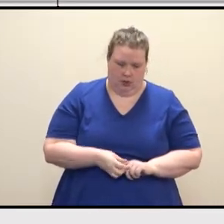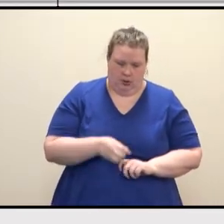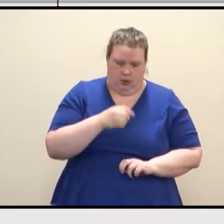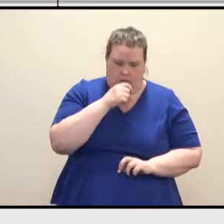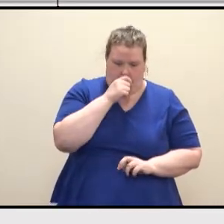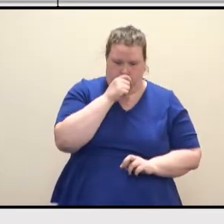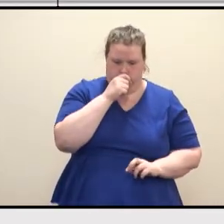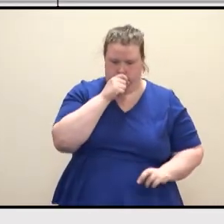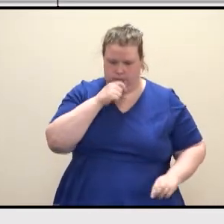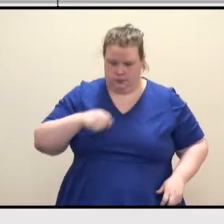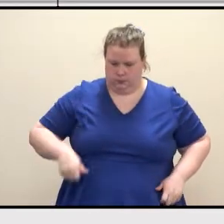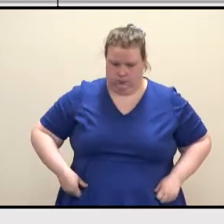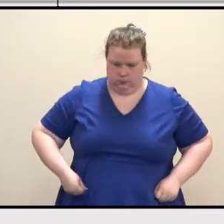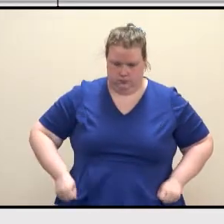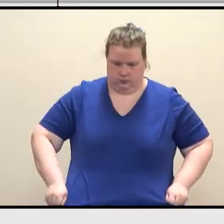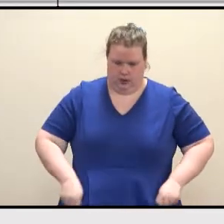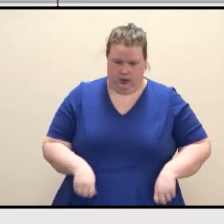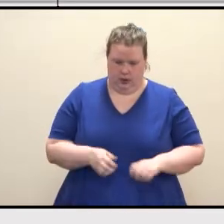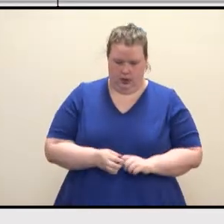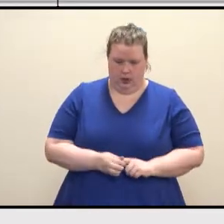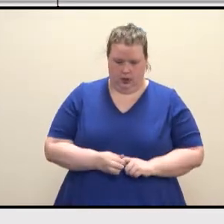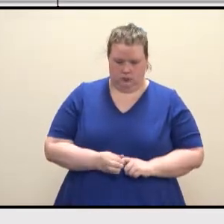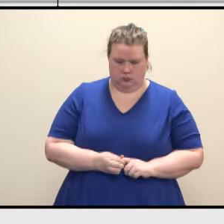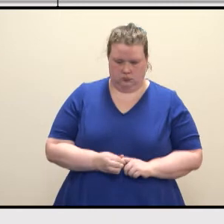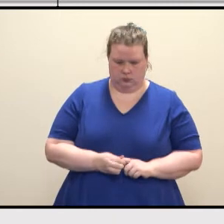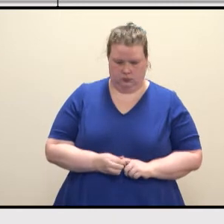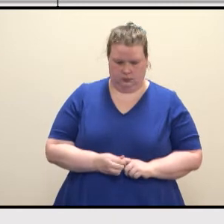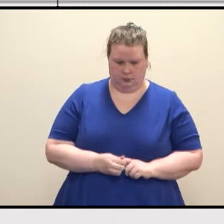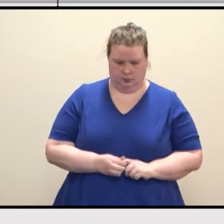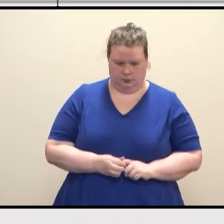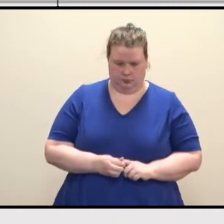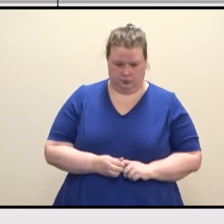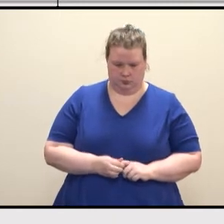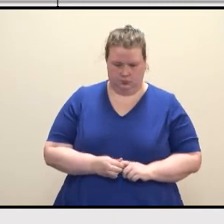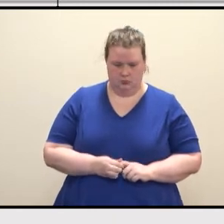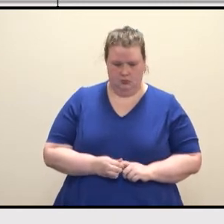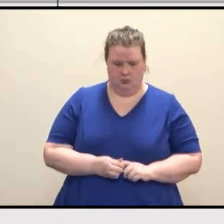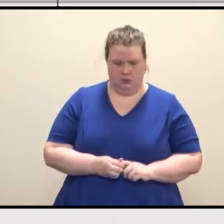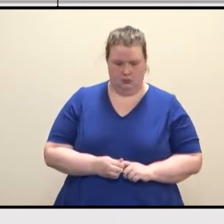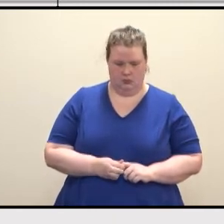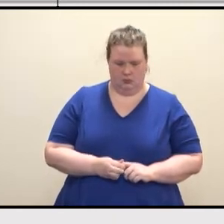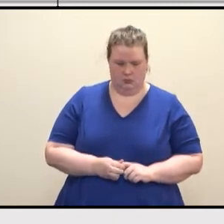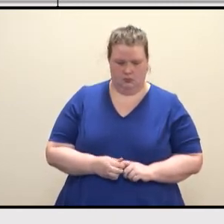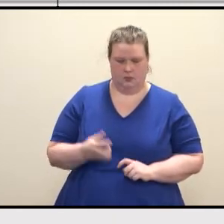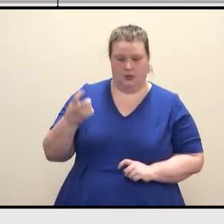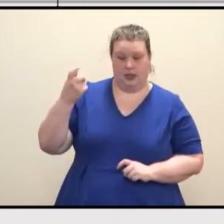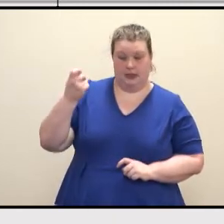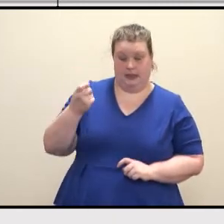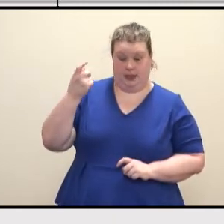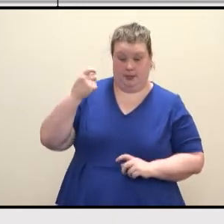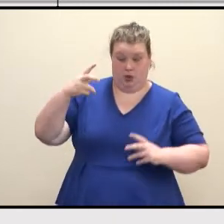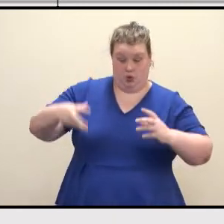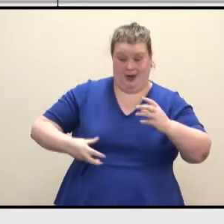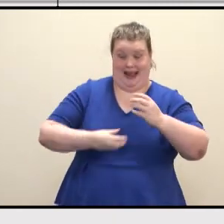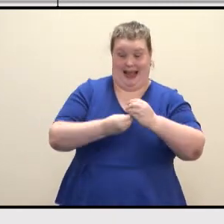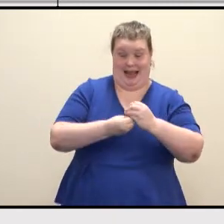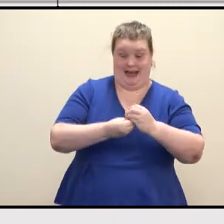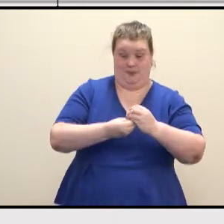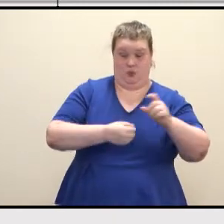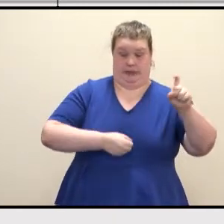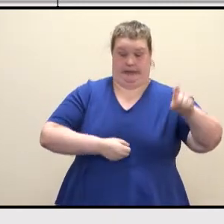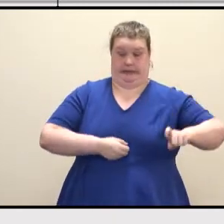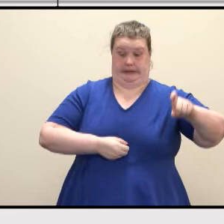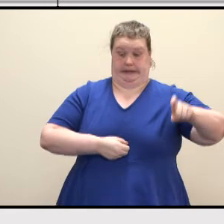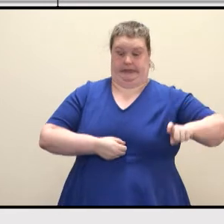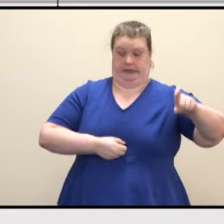Other things that we look at is we look at your teaching area stipends. So these would be stipends that you're adding for those critical need areas.